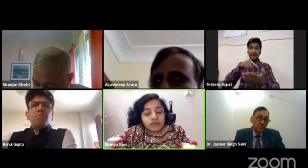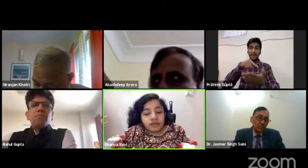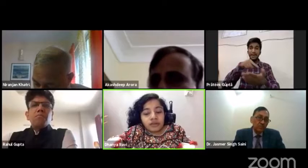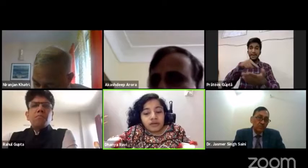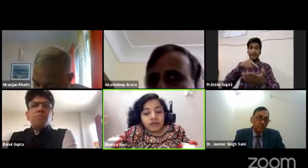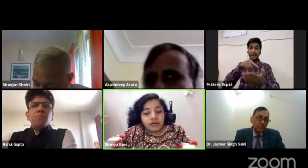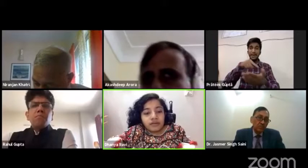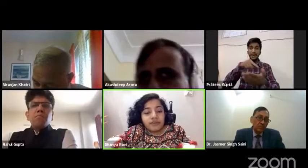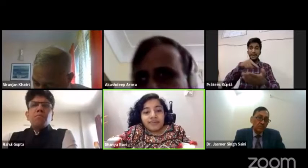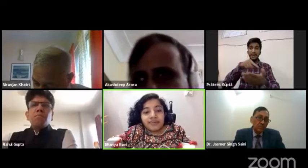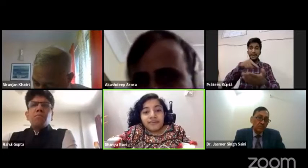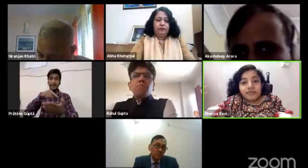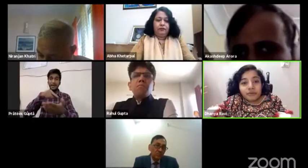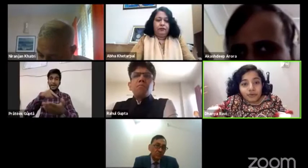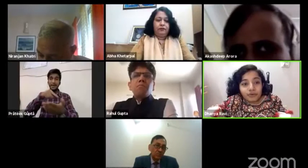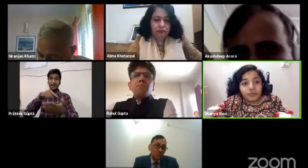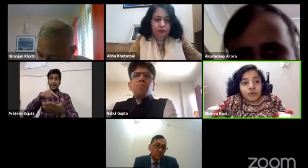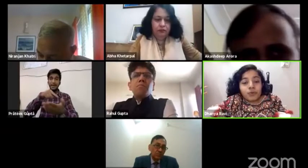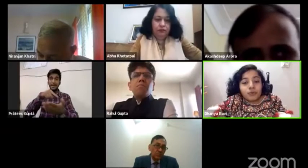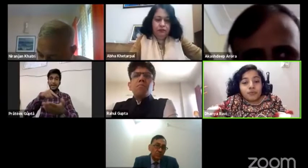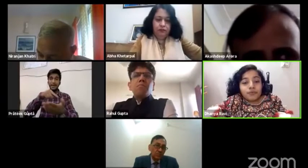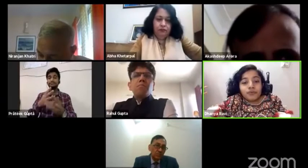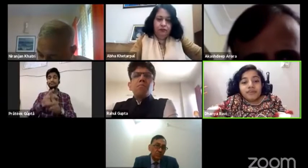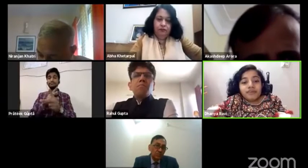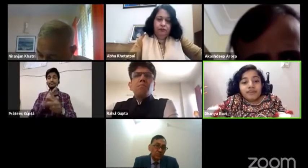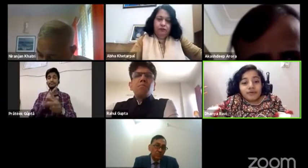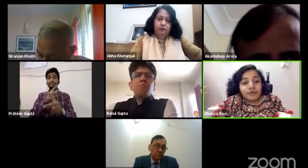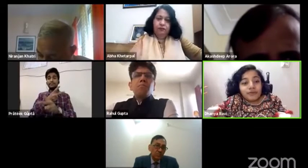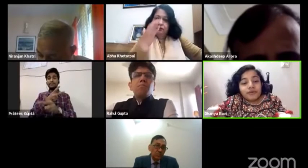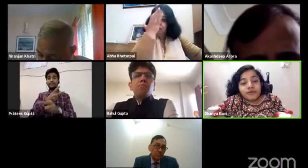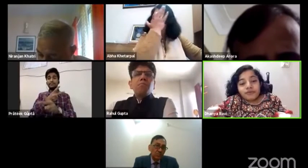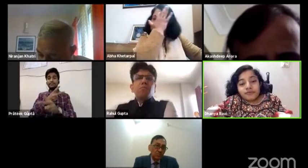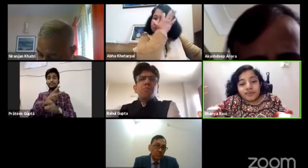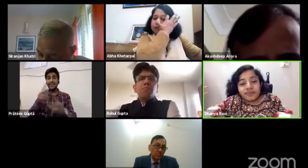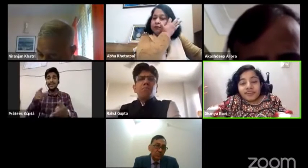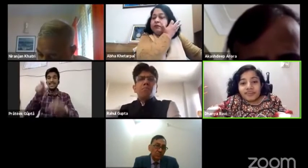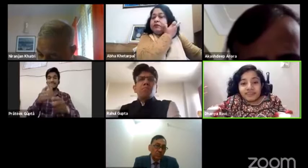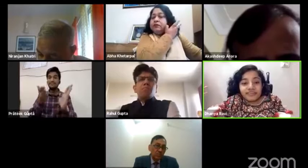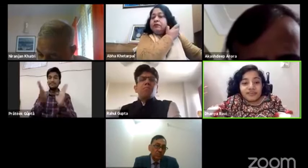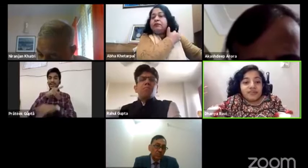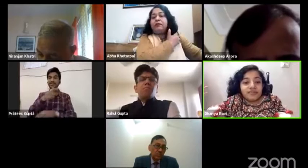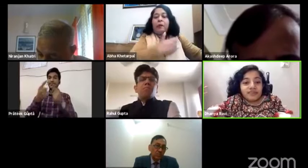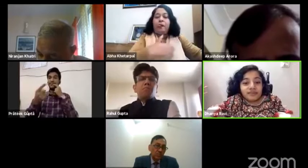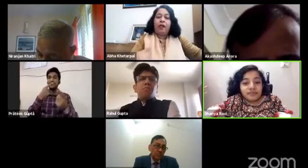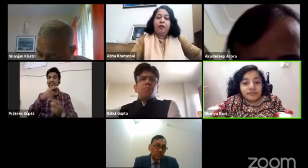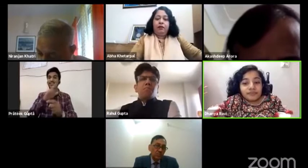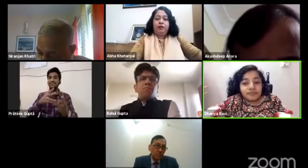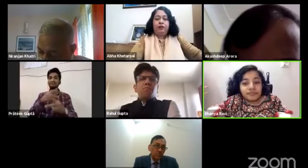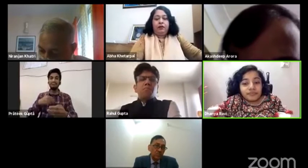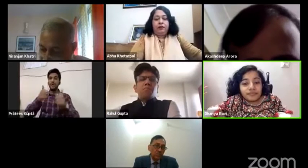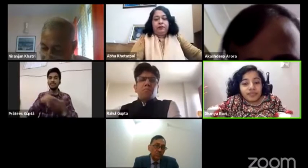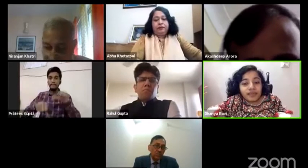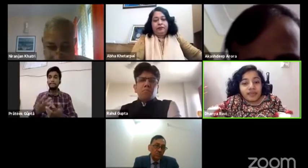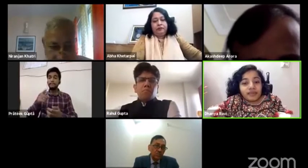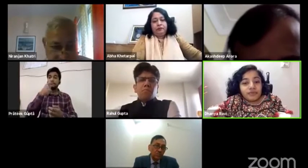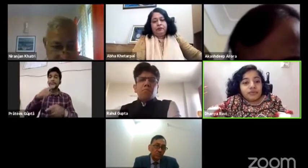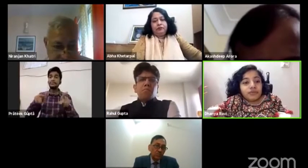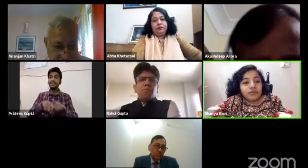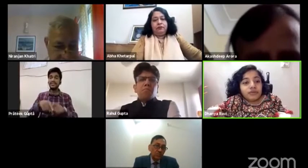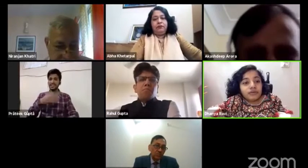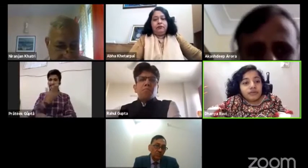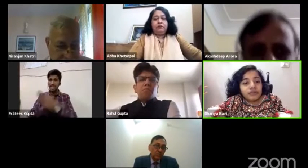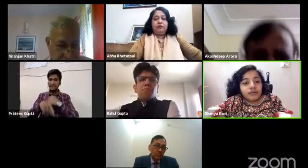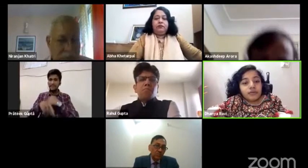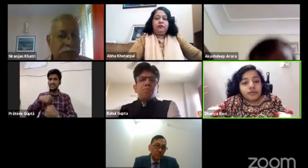here, in fact, I could not do homeschooling at all because of my disability. It was